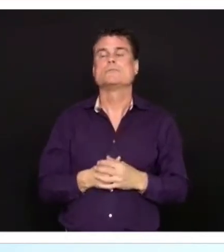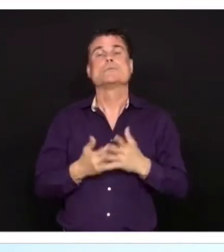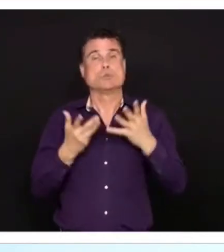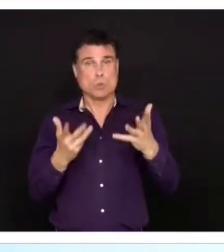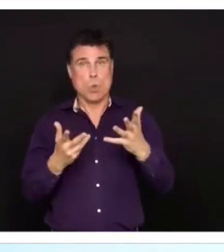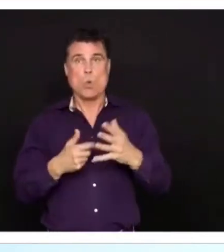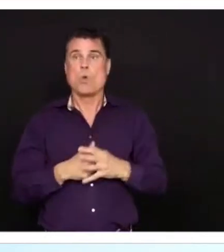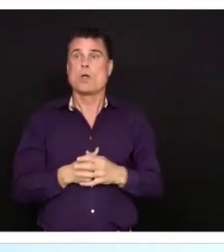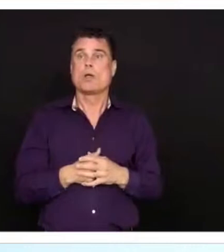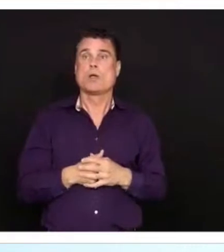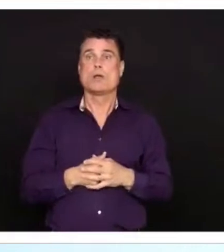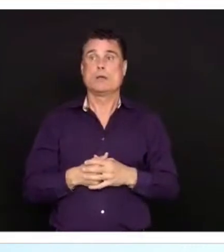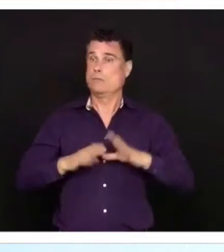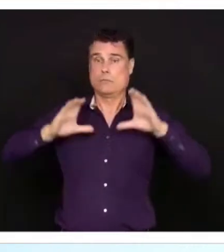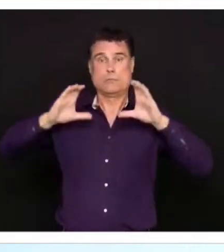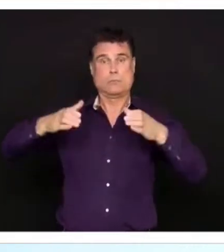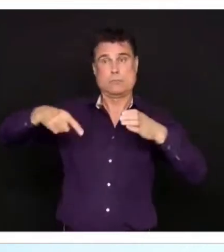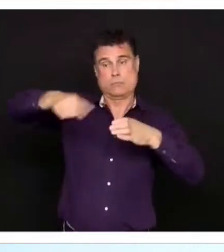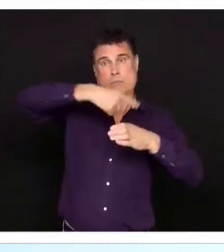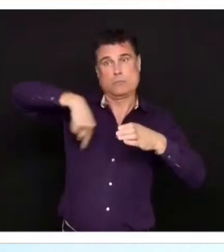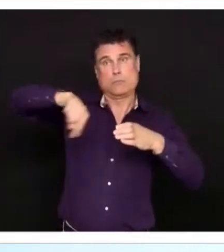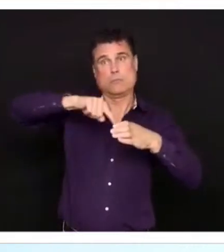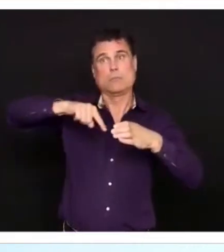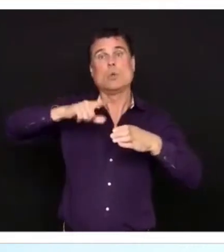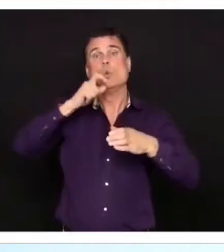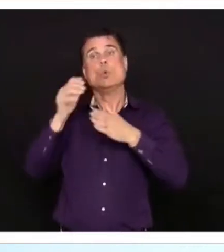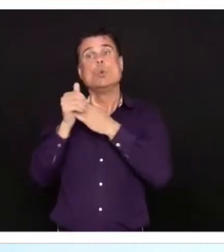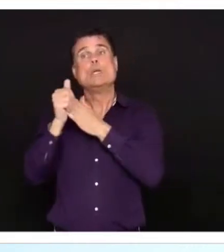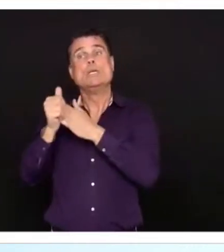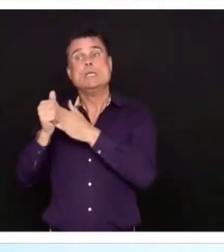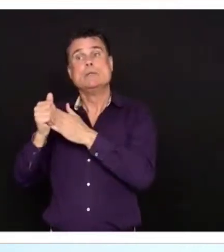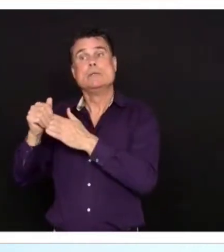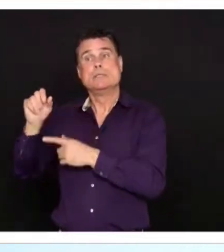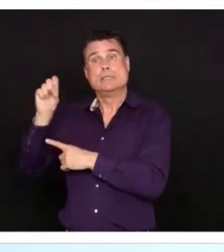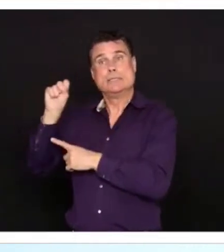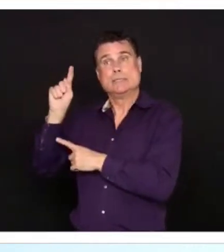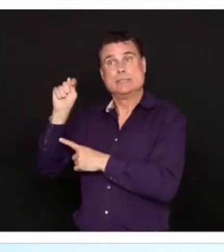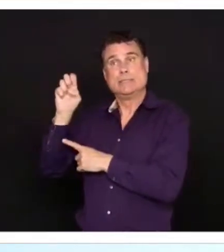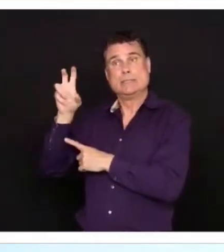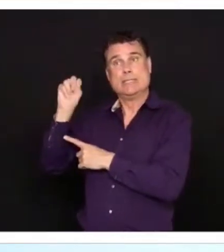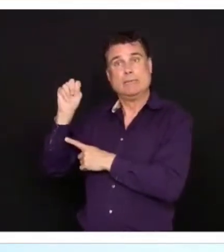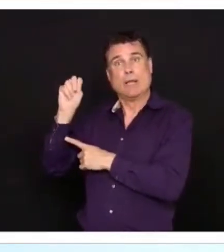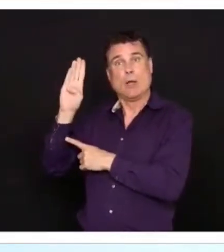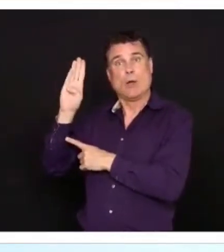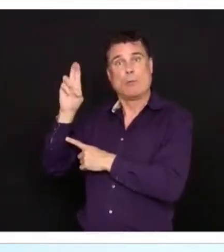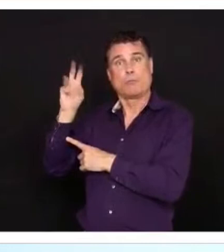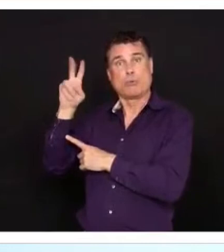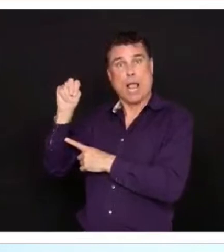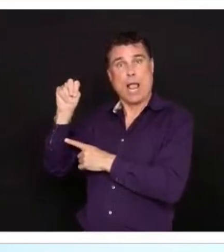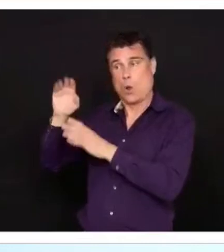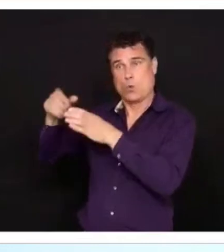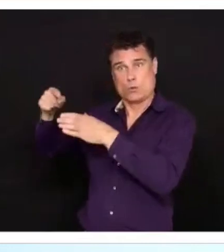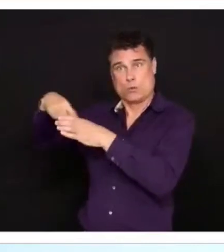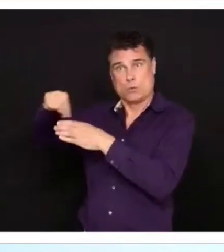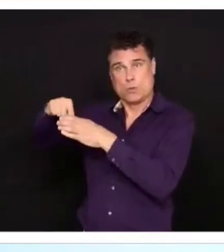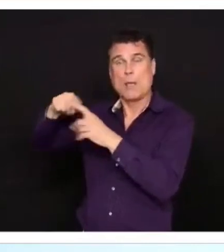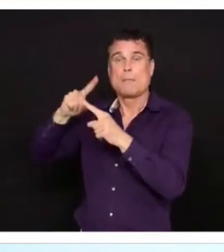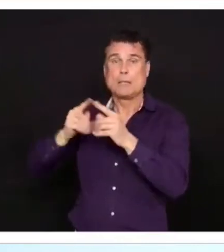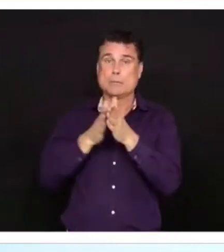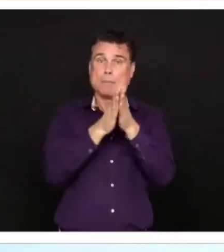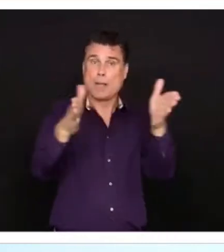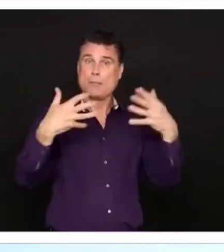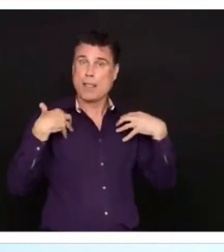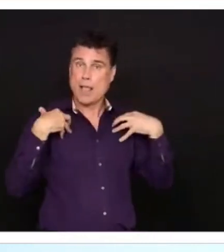part of May, where we can start talking about new models and the work that Dr. Henry has talked about, so that we can help to shape